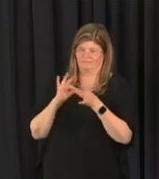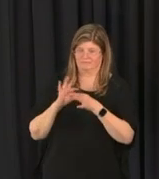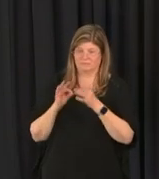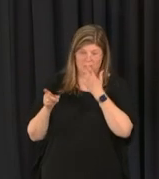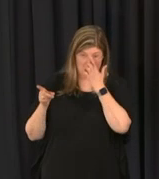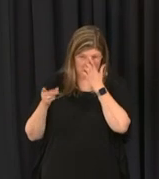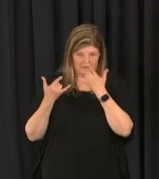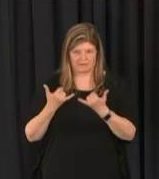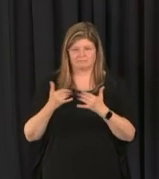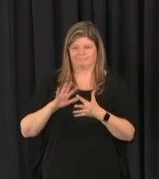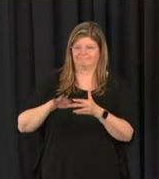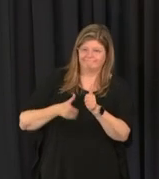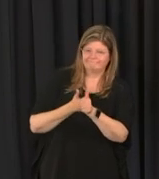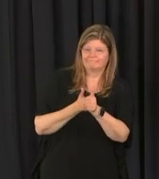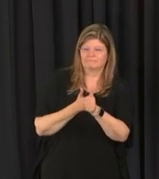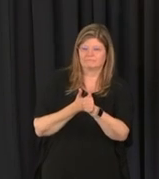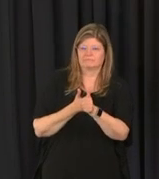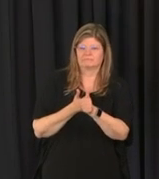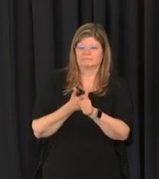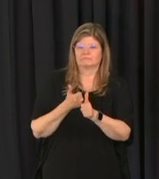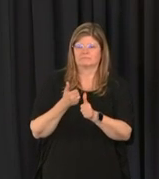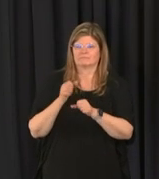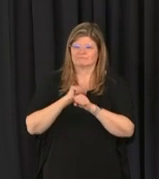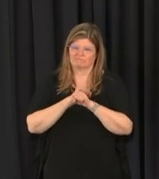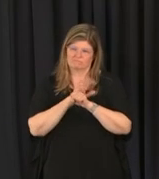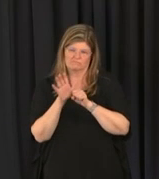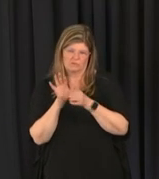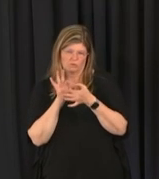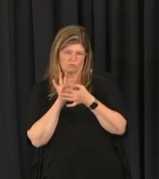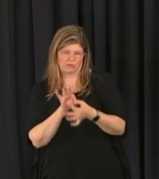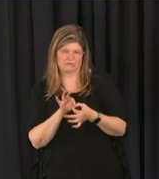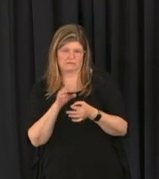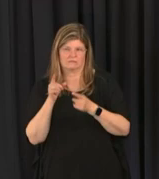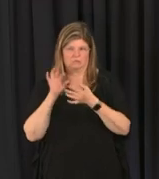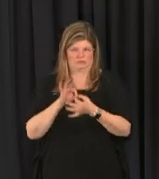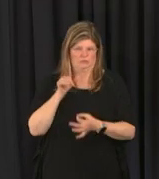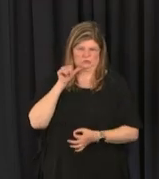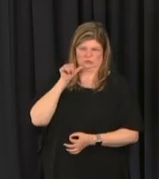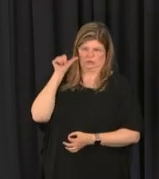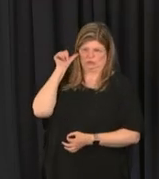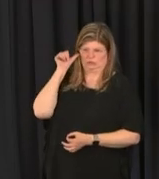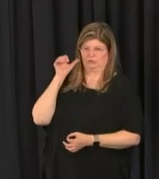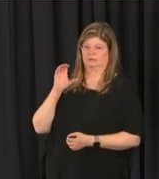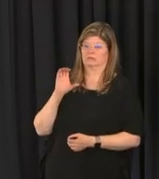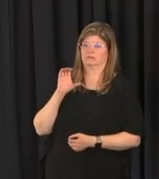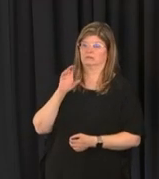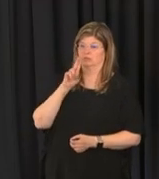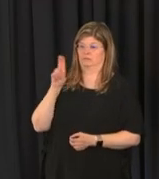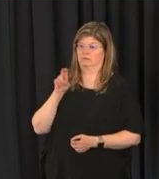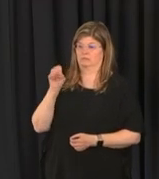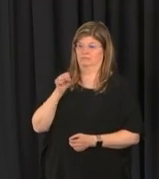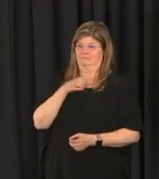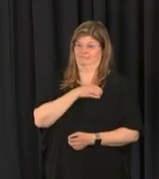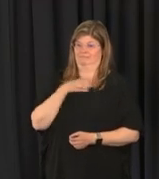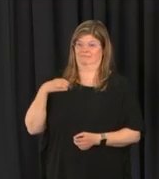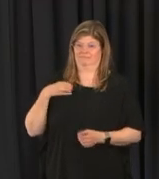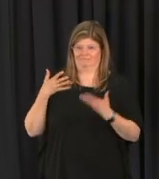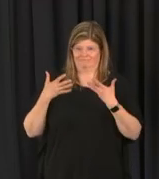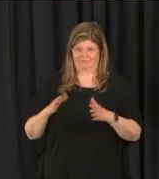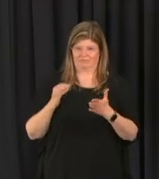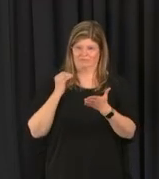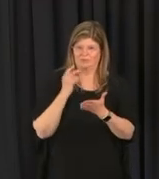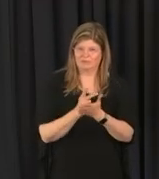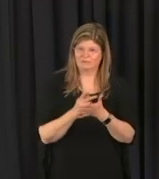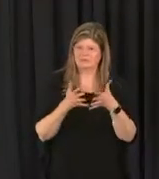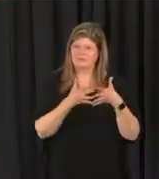quick updates, also COVID-related, because yesterday the Congress approved the American